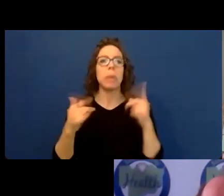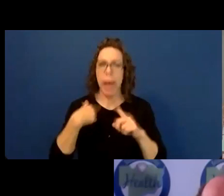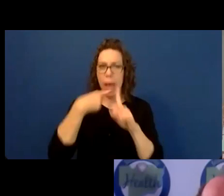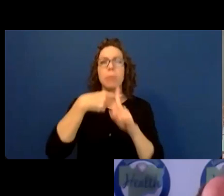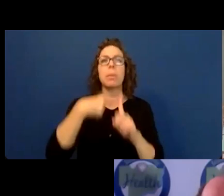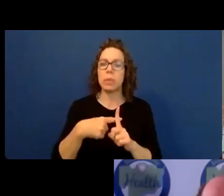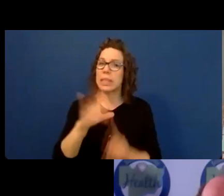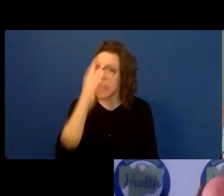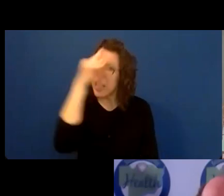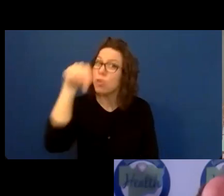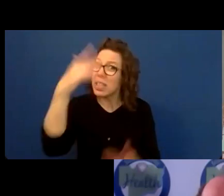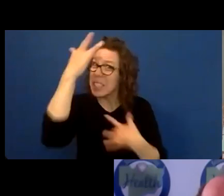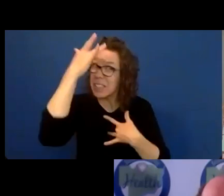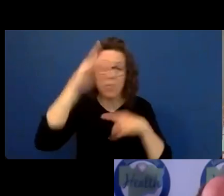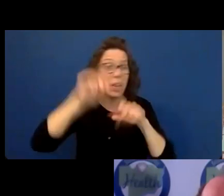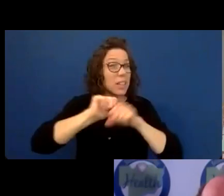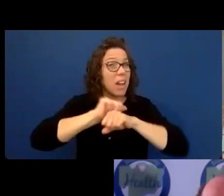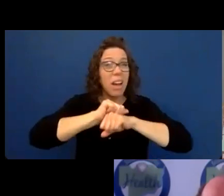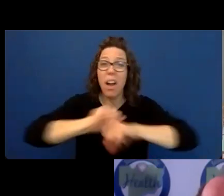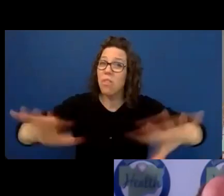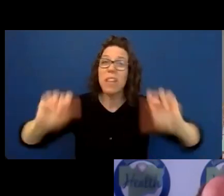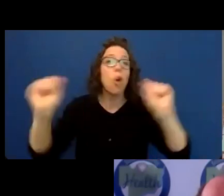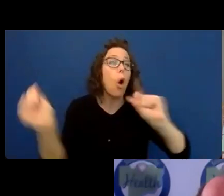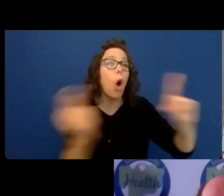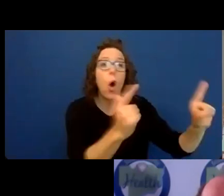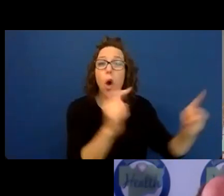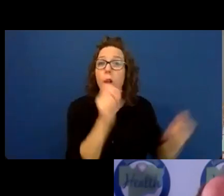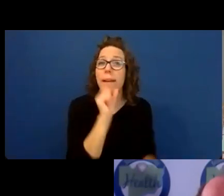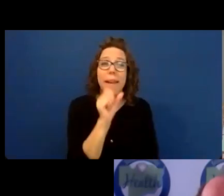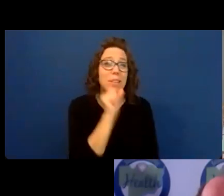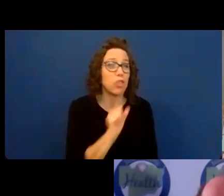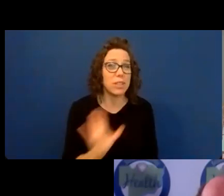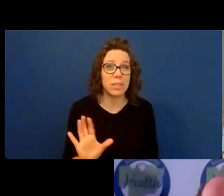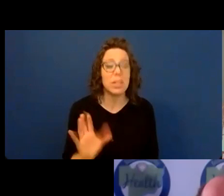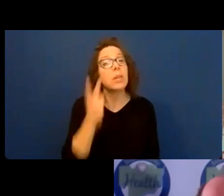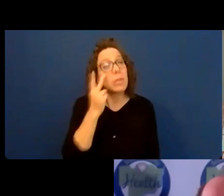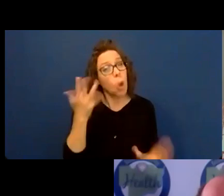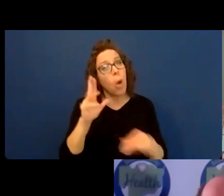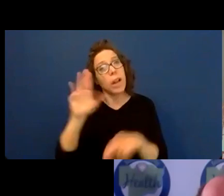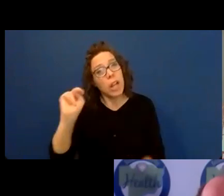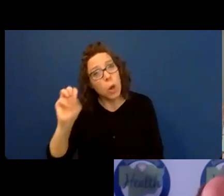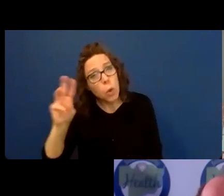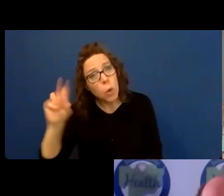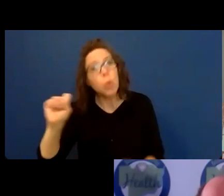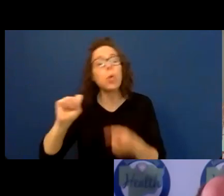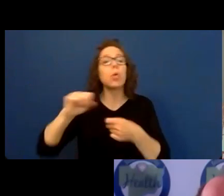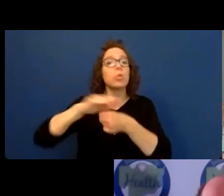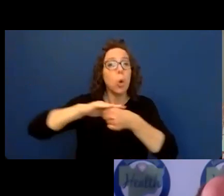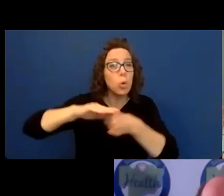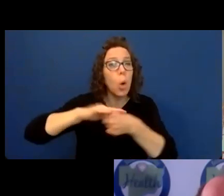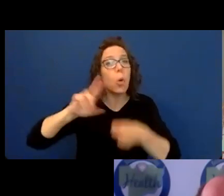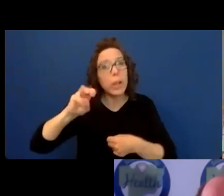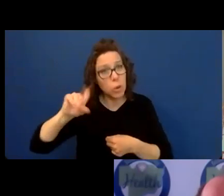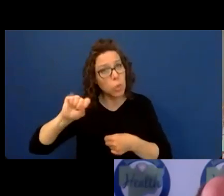is affecting people of all ages. And as we have seen on the news and here locally, it can